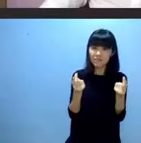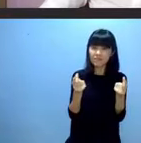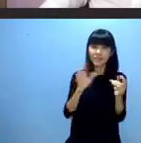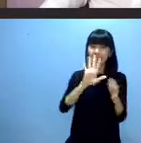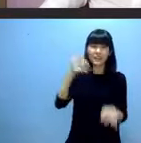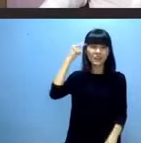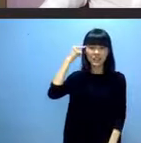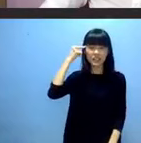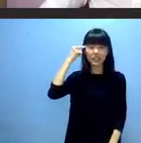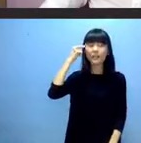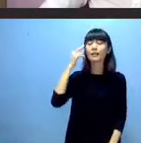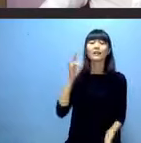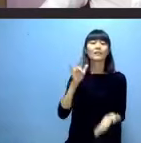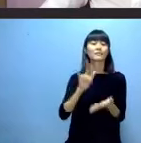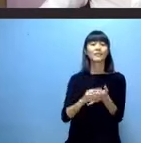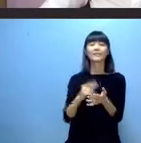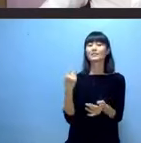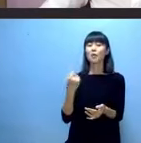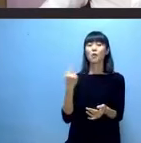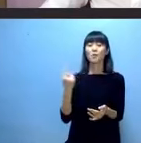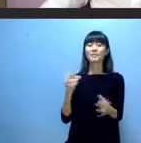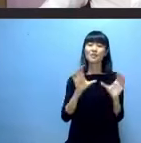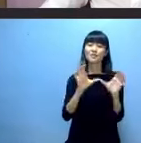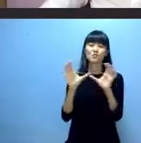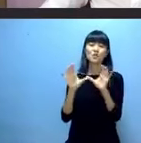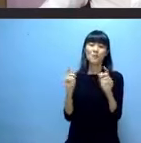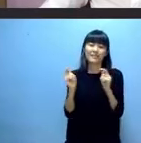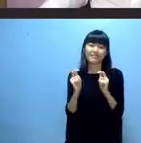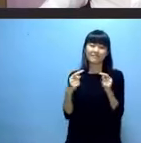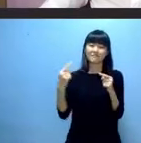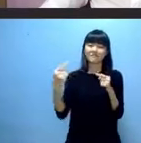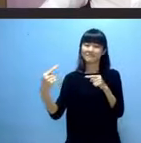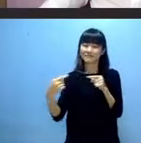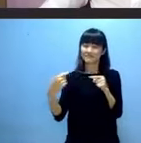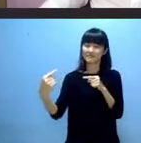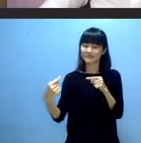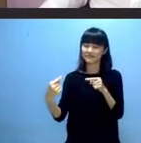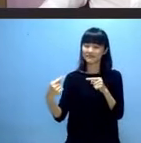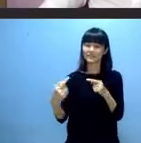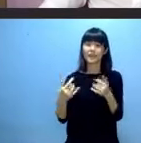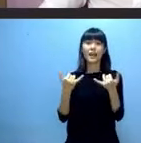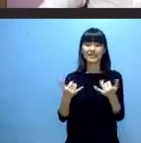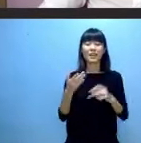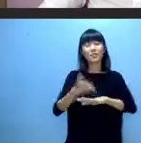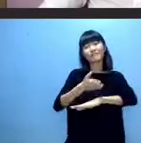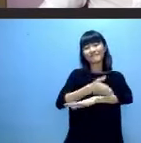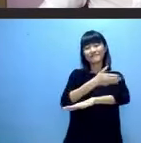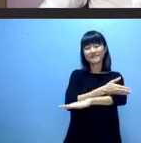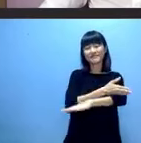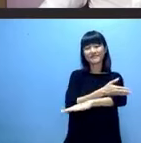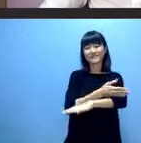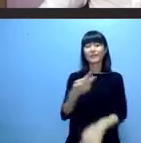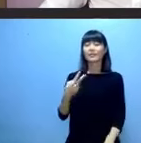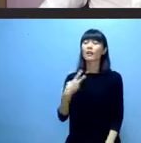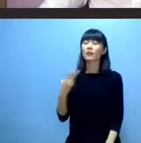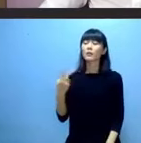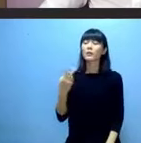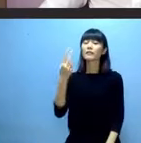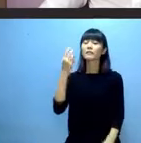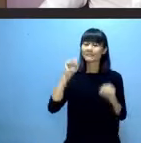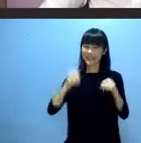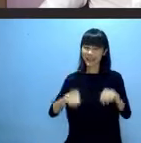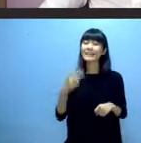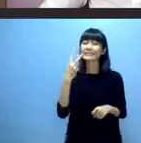So that was always a very common tension that we had. Right now it's a lot better. I think, you know, we can see from each other's perspective more,